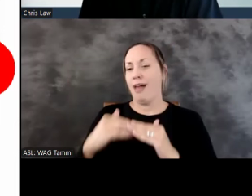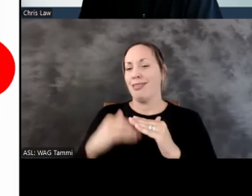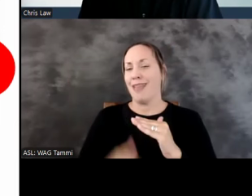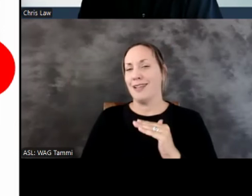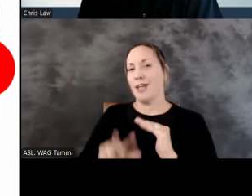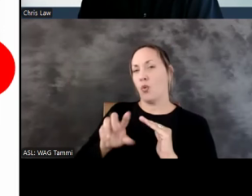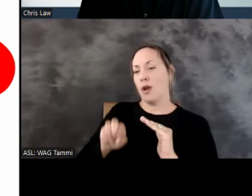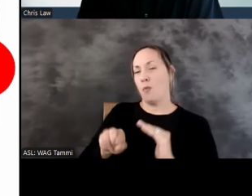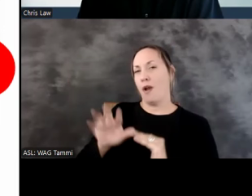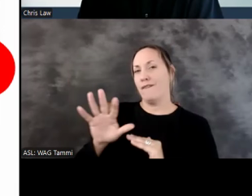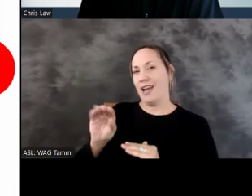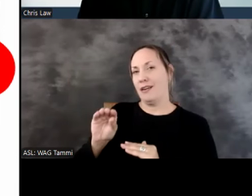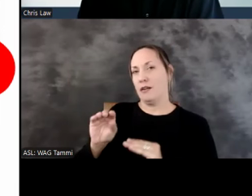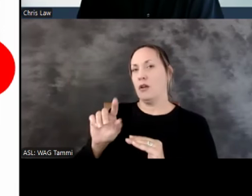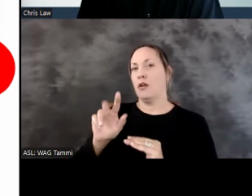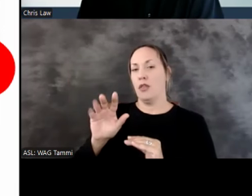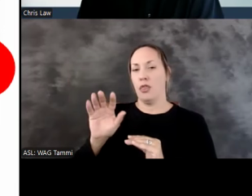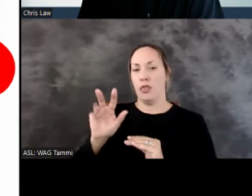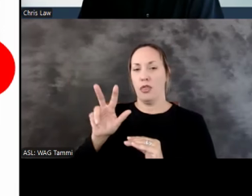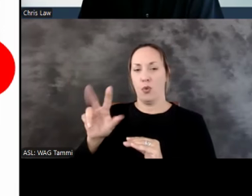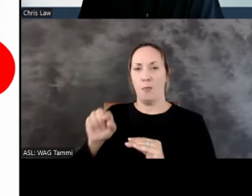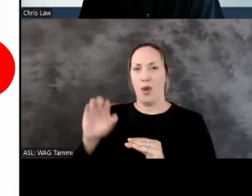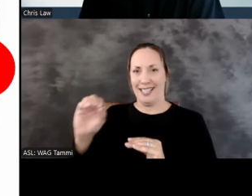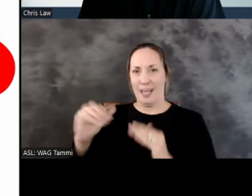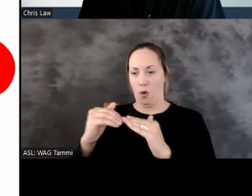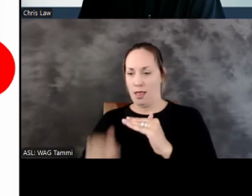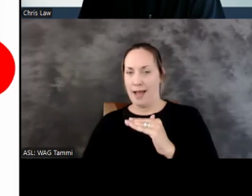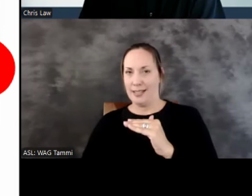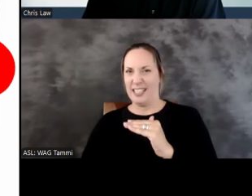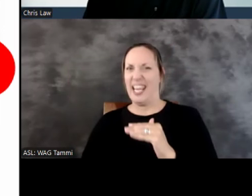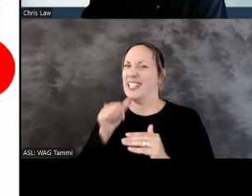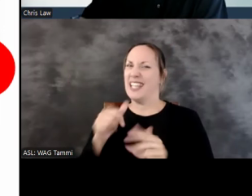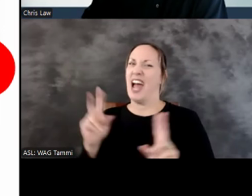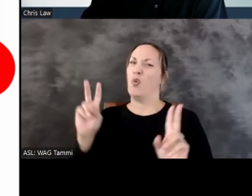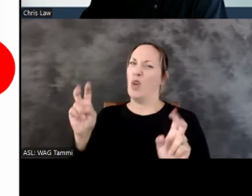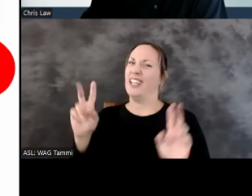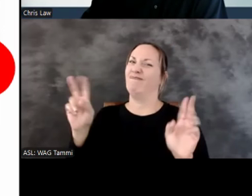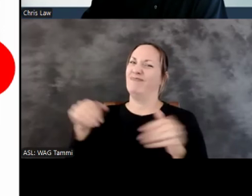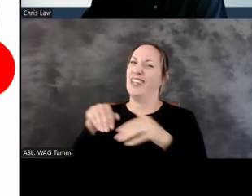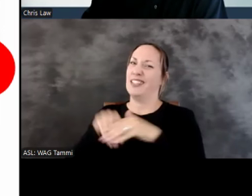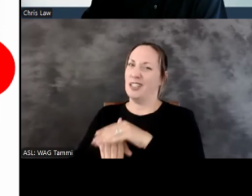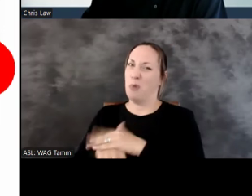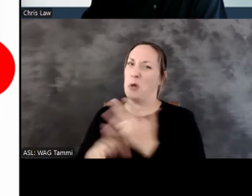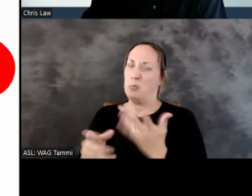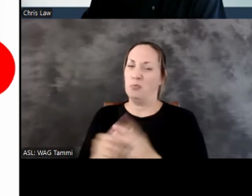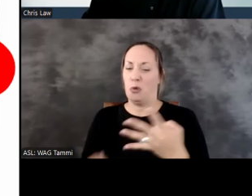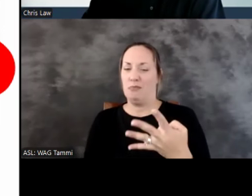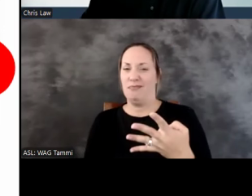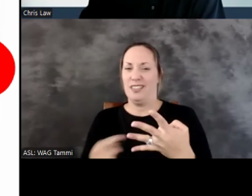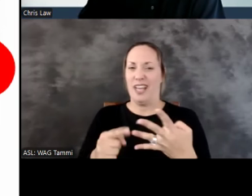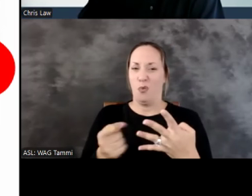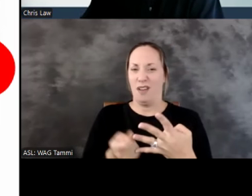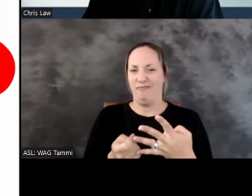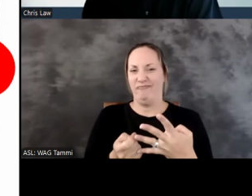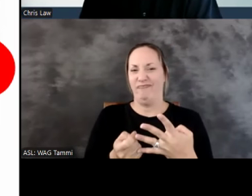5-point scale is not considered to be accessible. So the second one to be eliminated